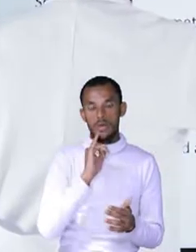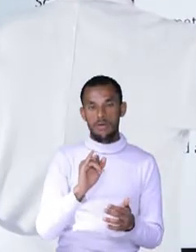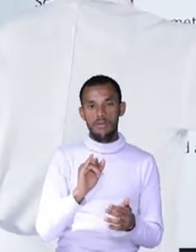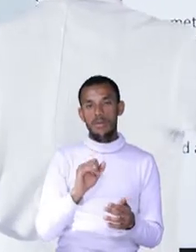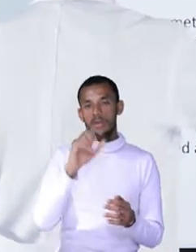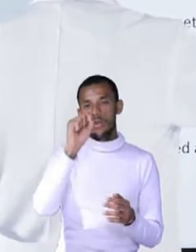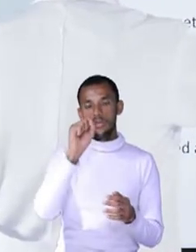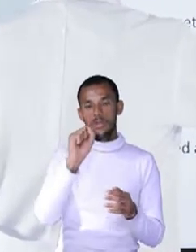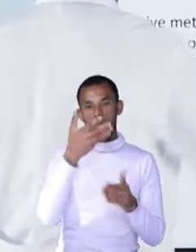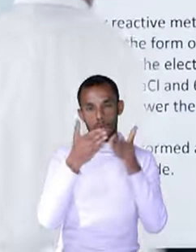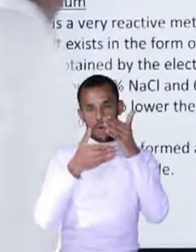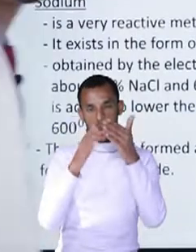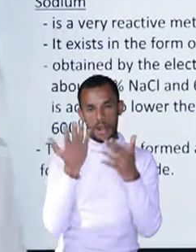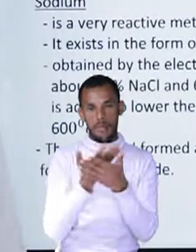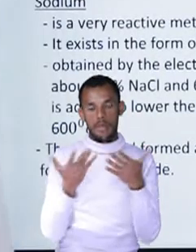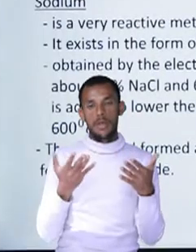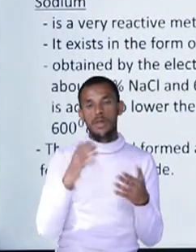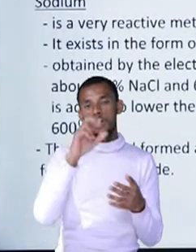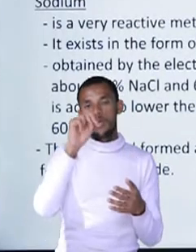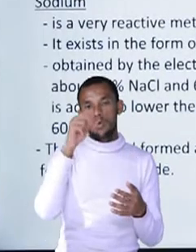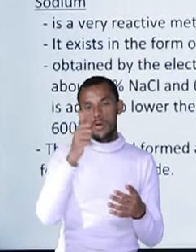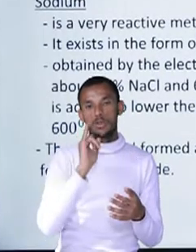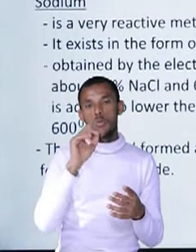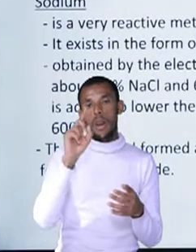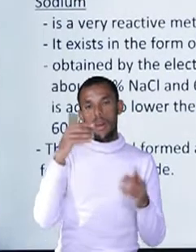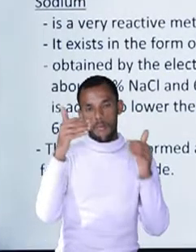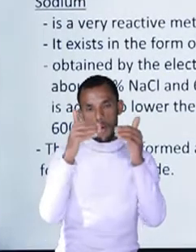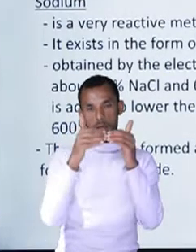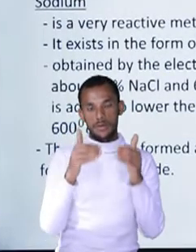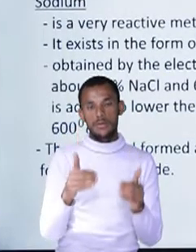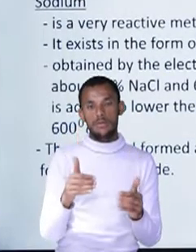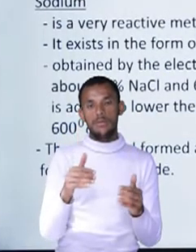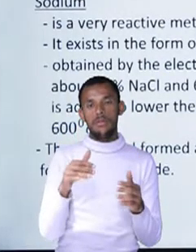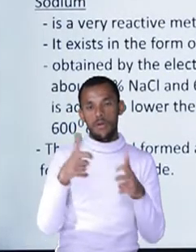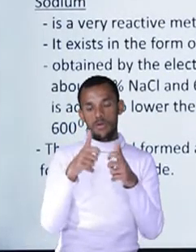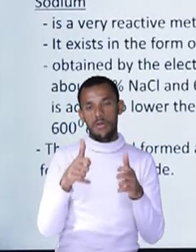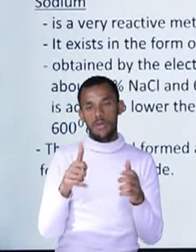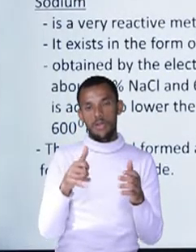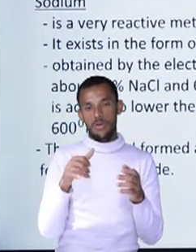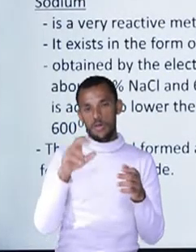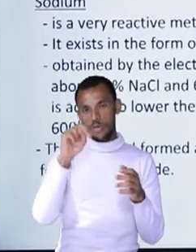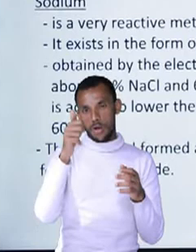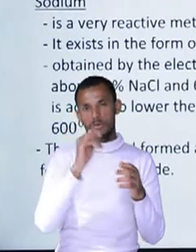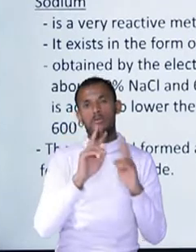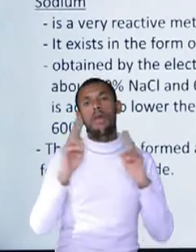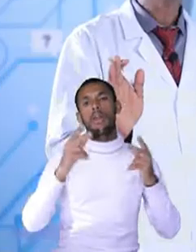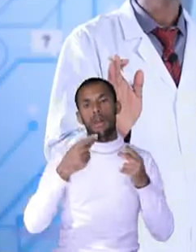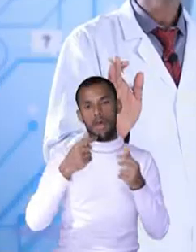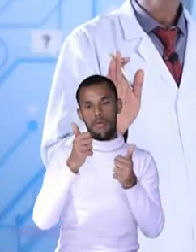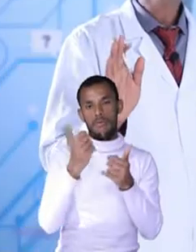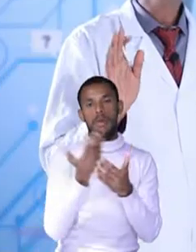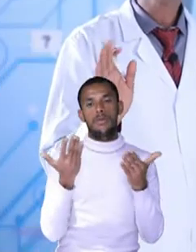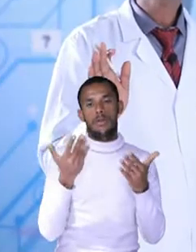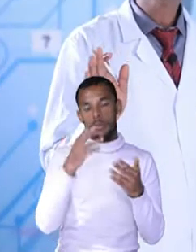S block element. Sodium is 1 valence electrons. The sodium is very reactive element. Because of its